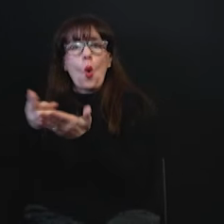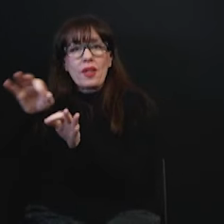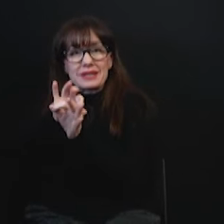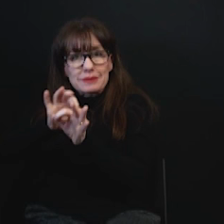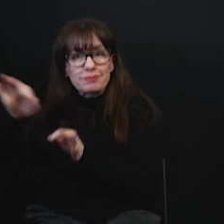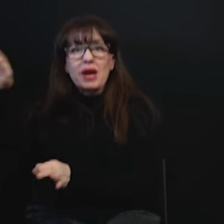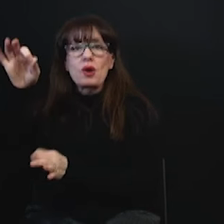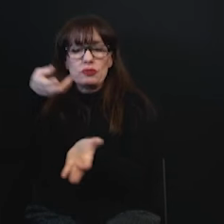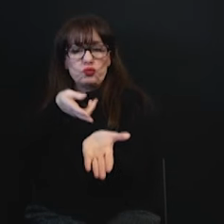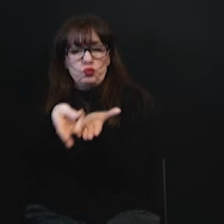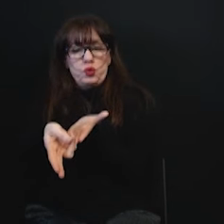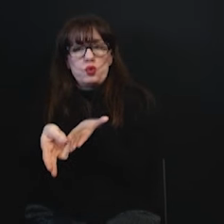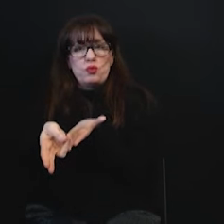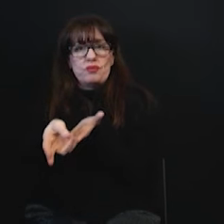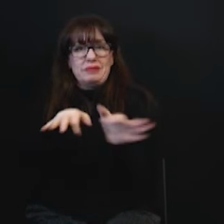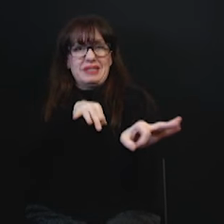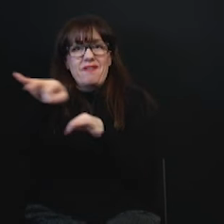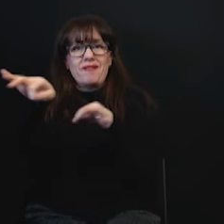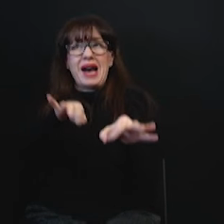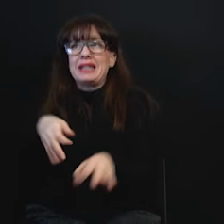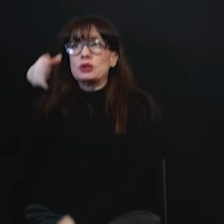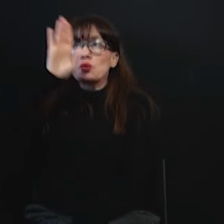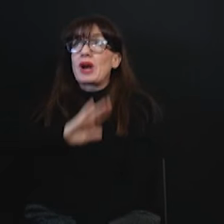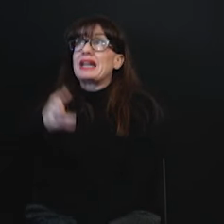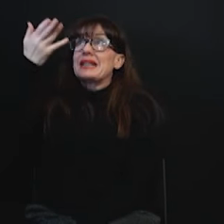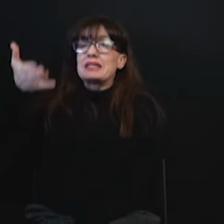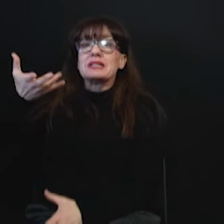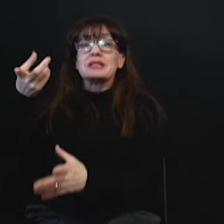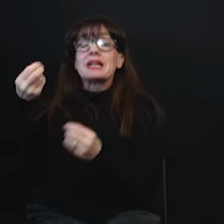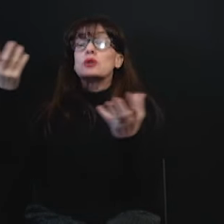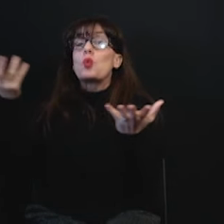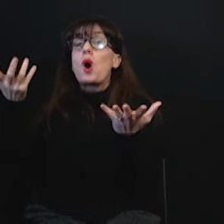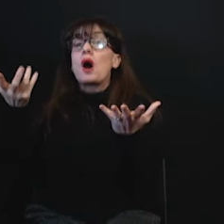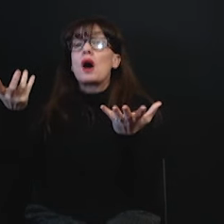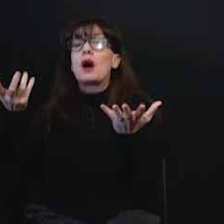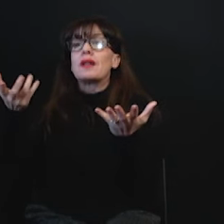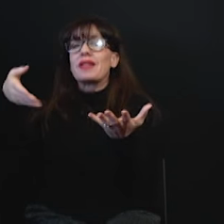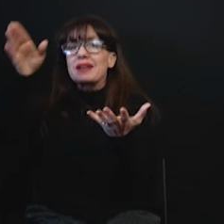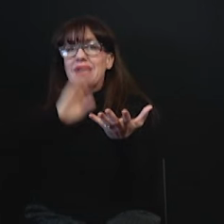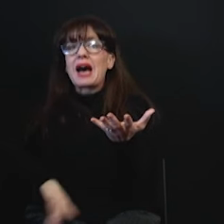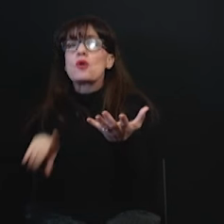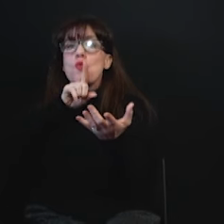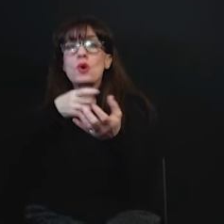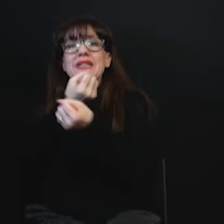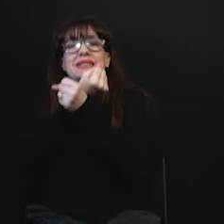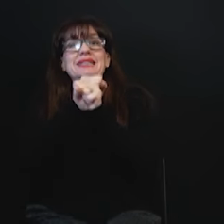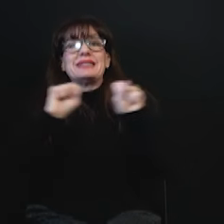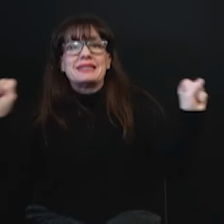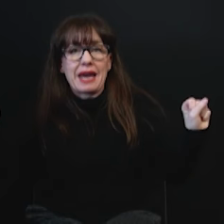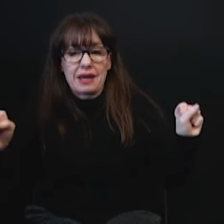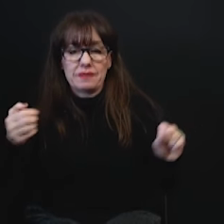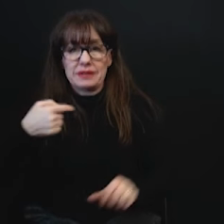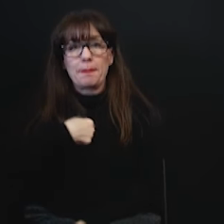Truth defines who God is. For you are the God who does what? David says, you are the God who saves